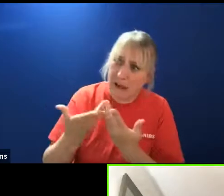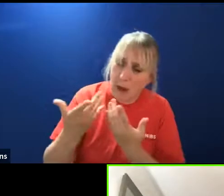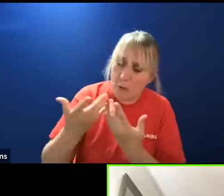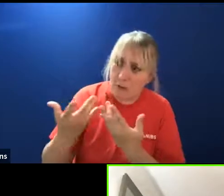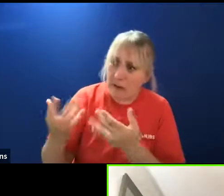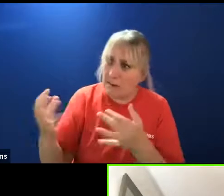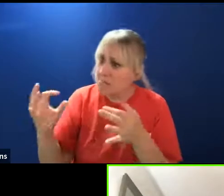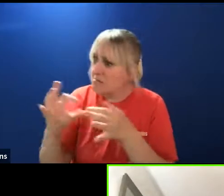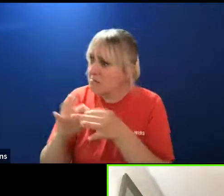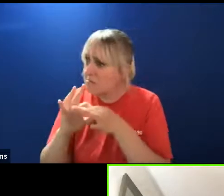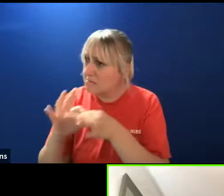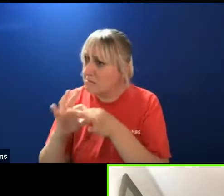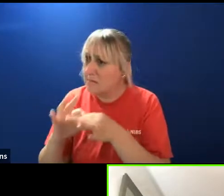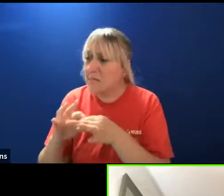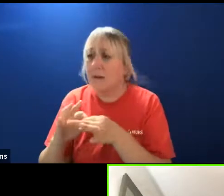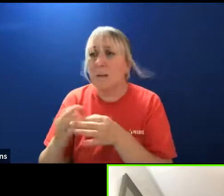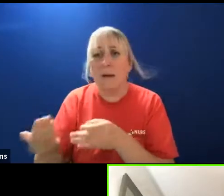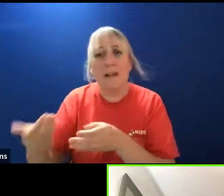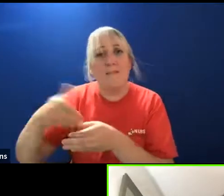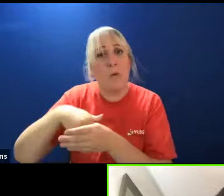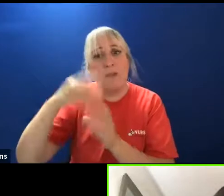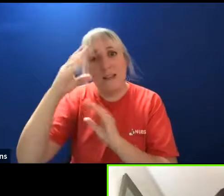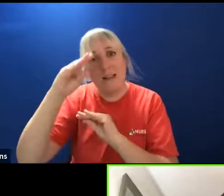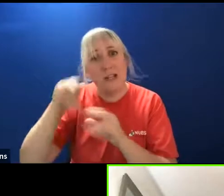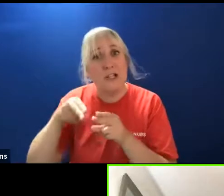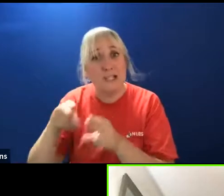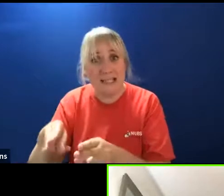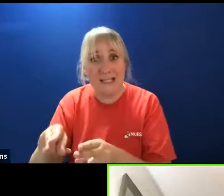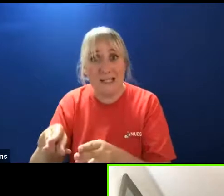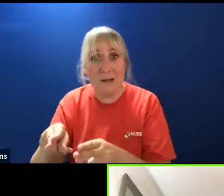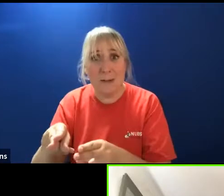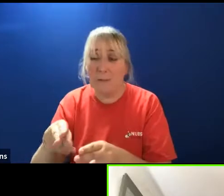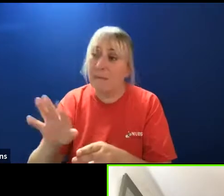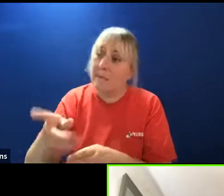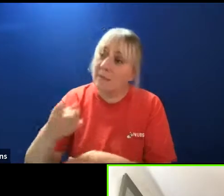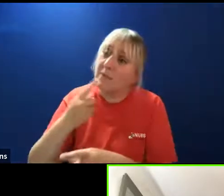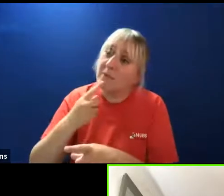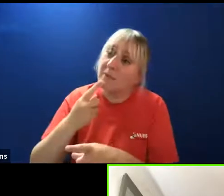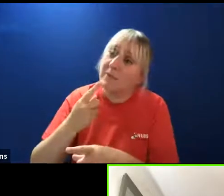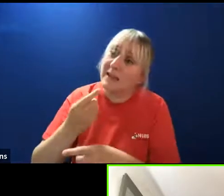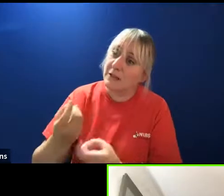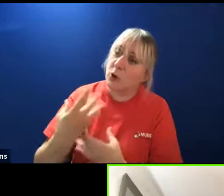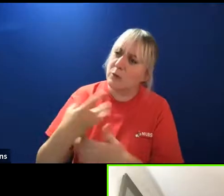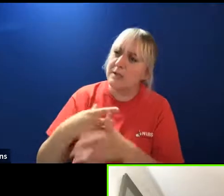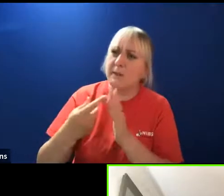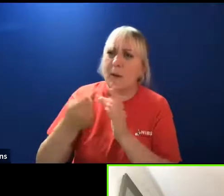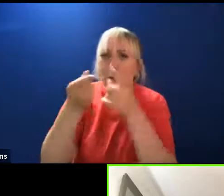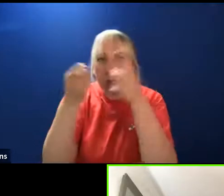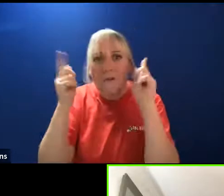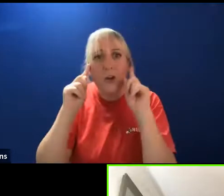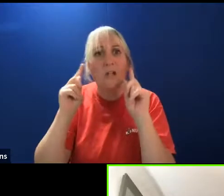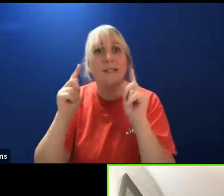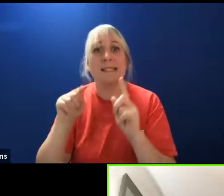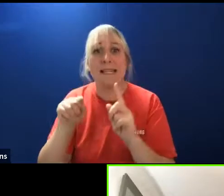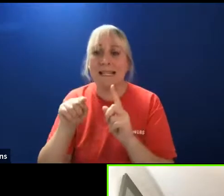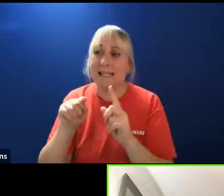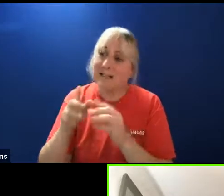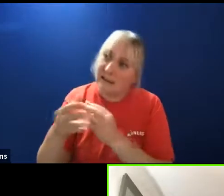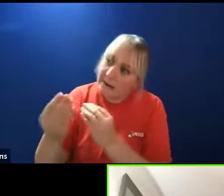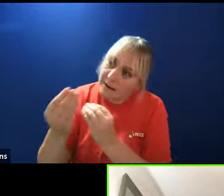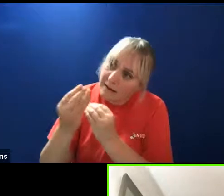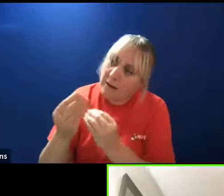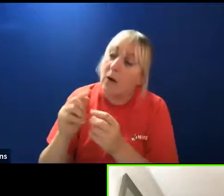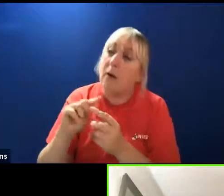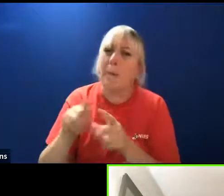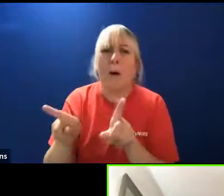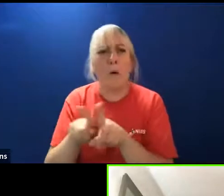they were teachers or students. They spoke about the fact they went to university, but they spoke about the hardship that they went through, whether it was having to be